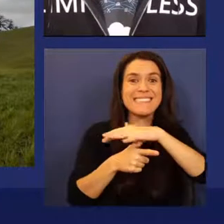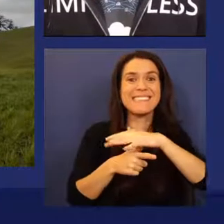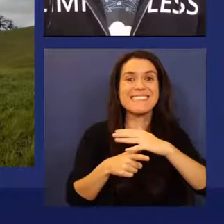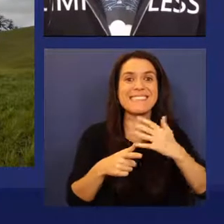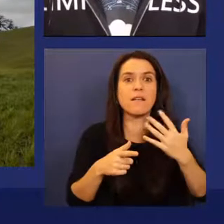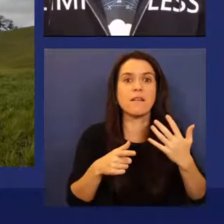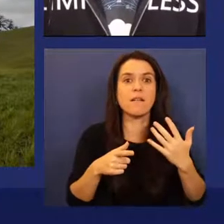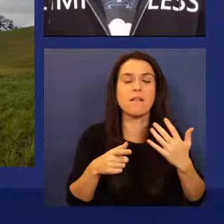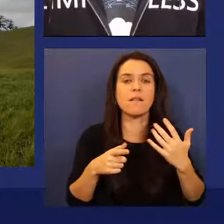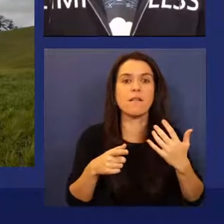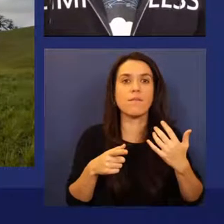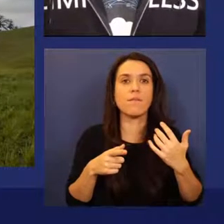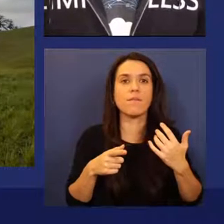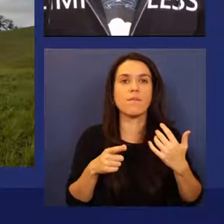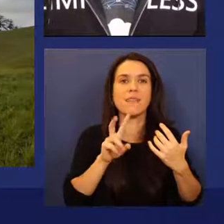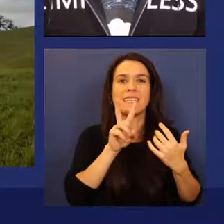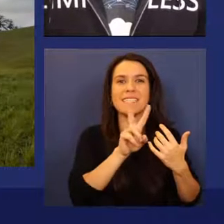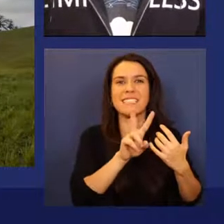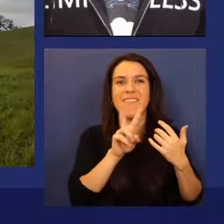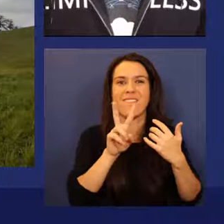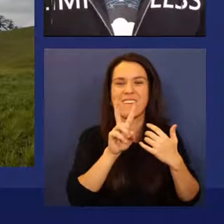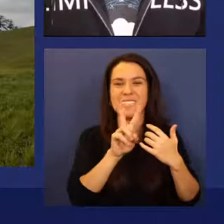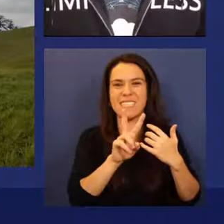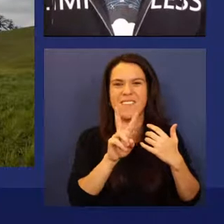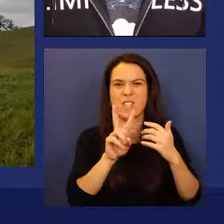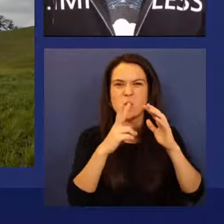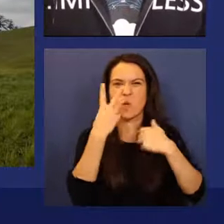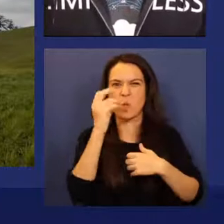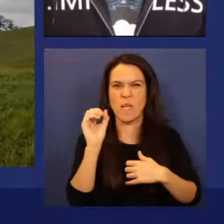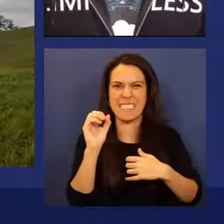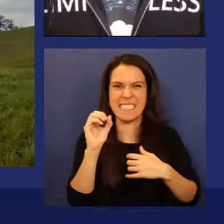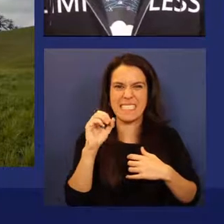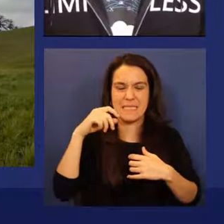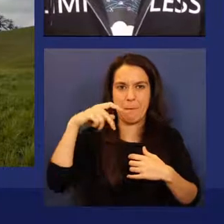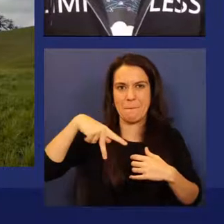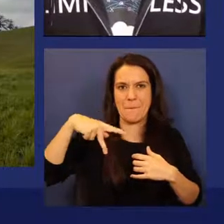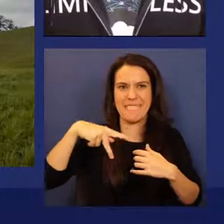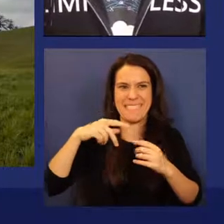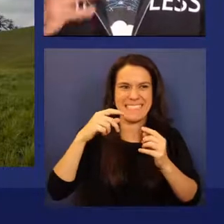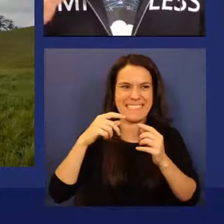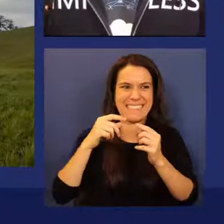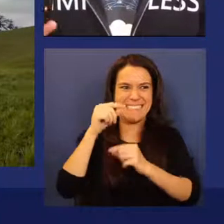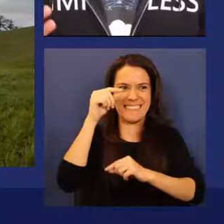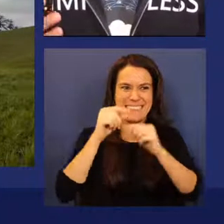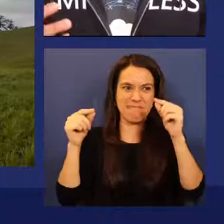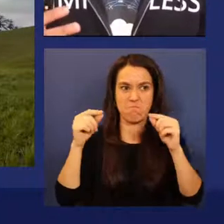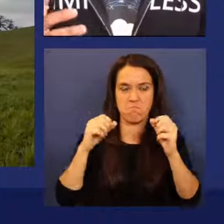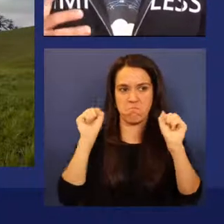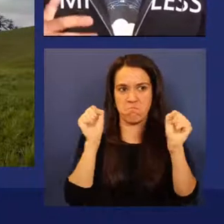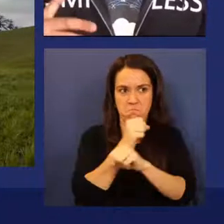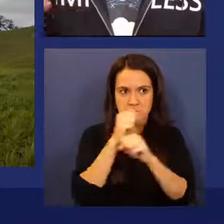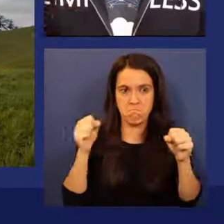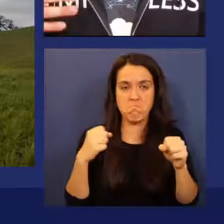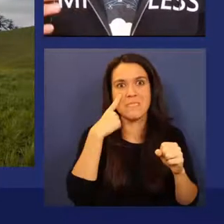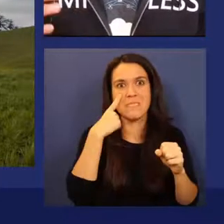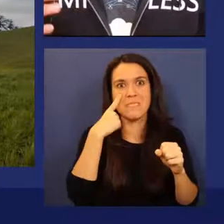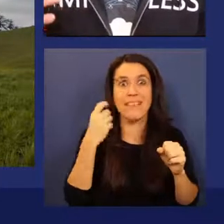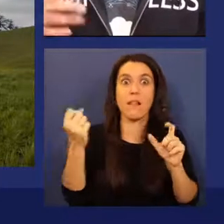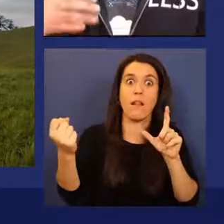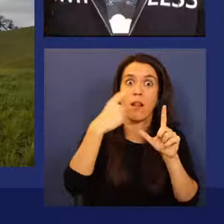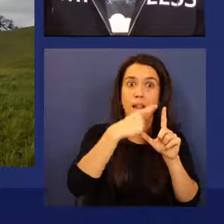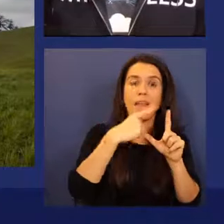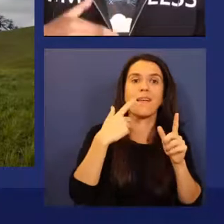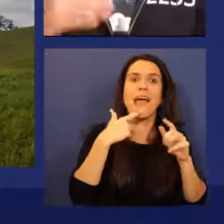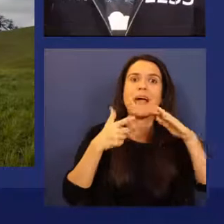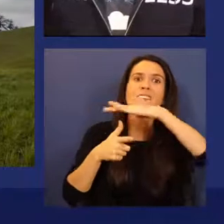its quality. The video itself from the drone had to fly within a specific airspace. You can't just have it fly, you know, anywhere. It